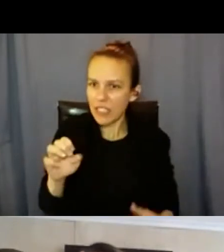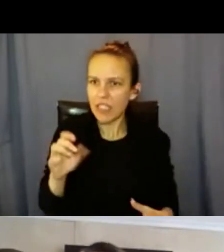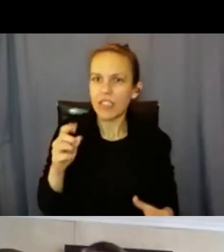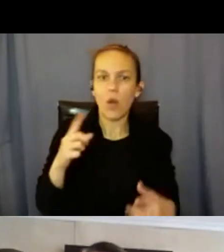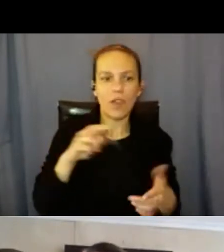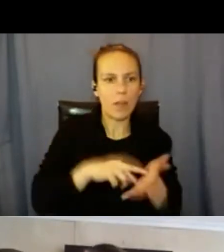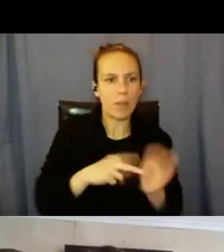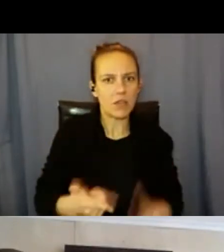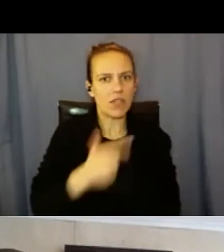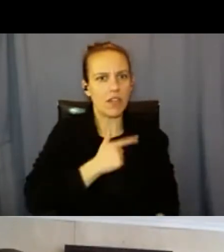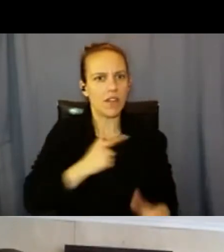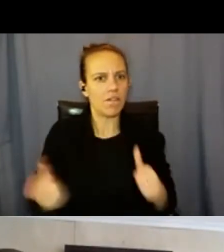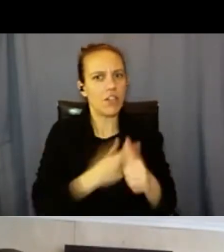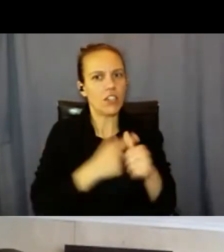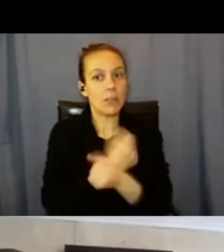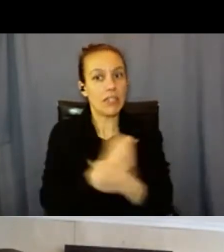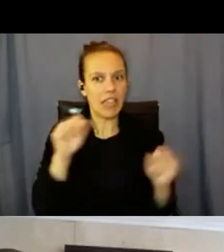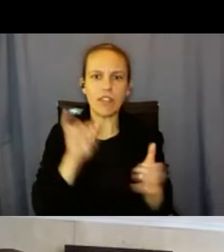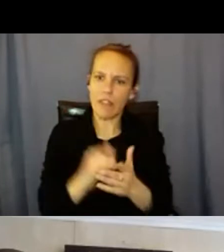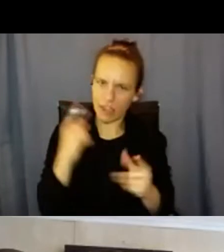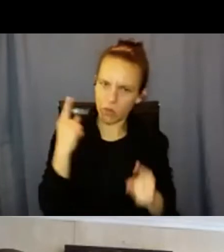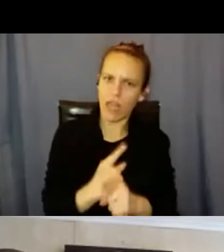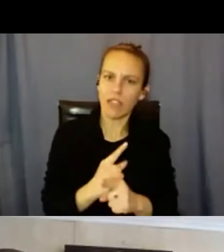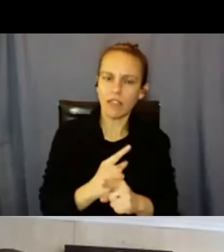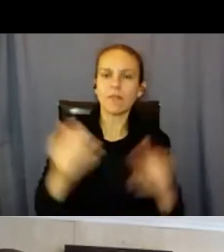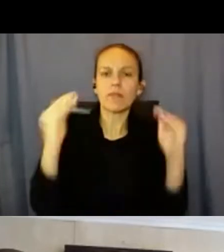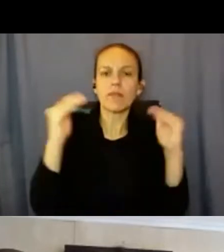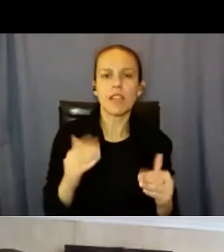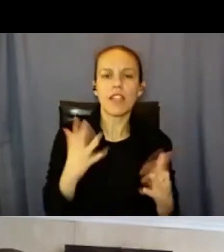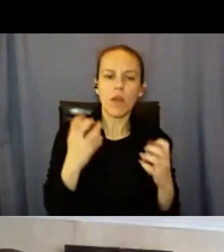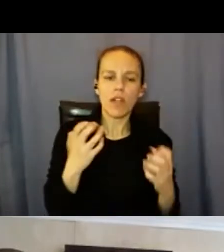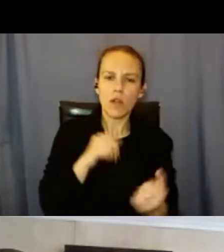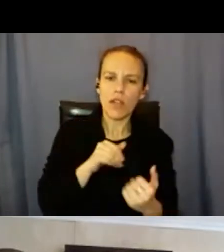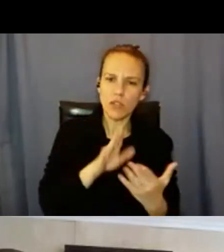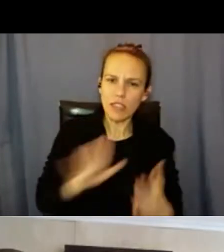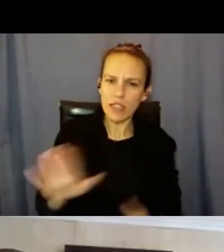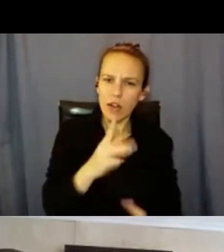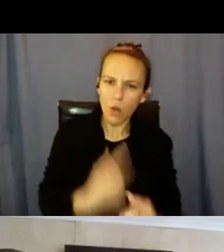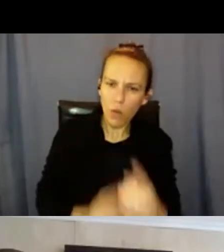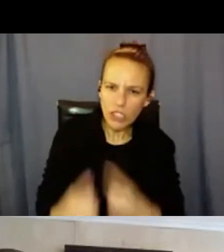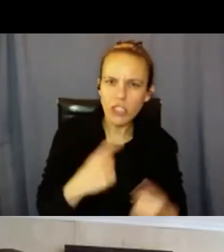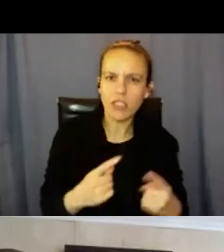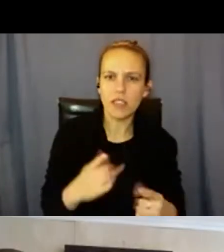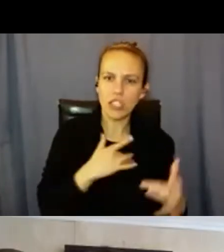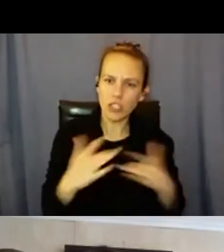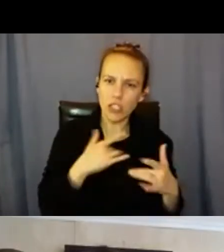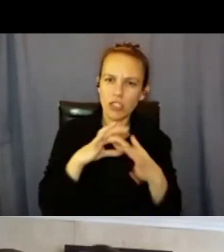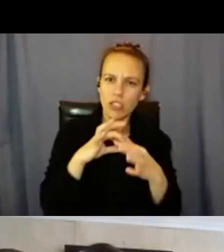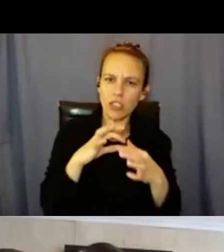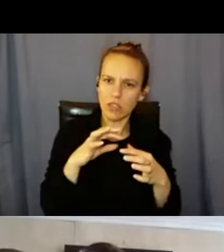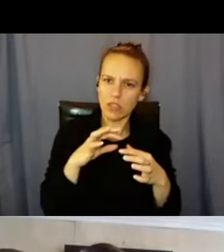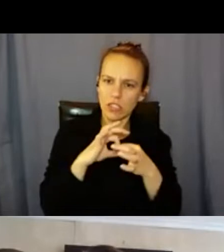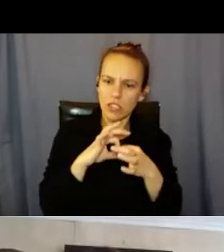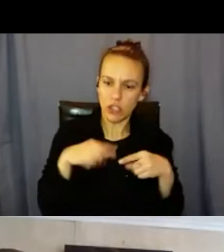that's right. And then you want to address questions. Concerns during the COVID-19 pandemic are